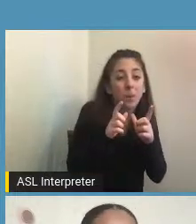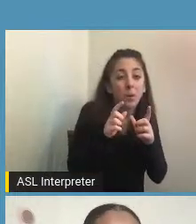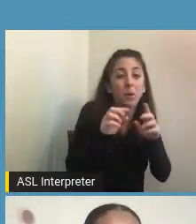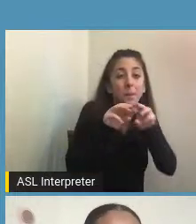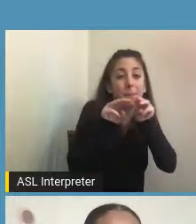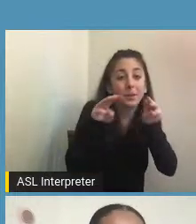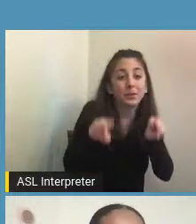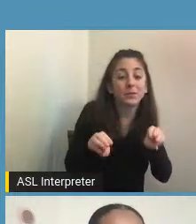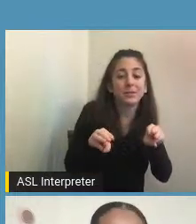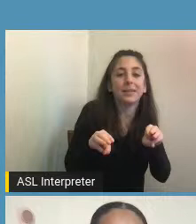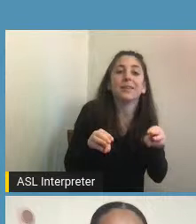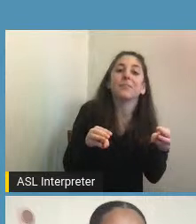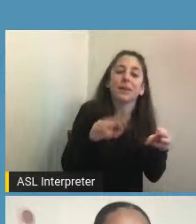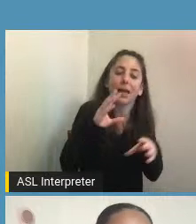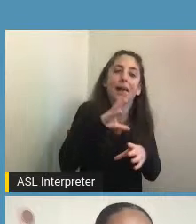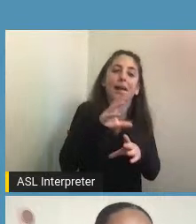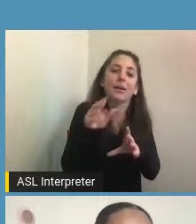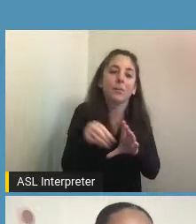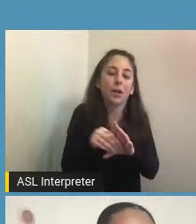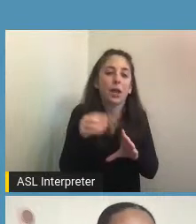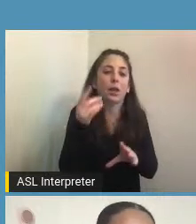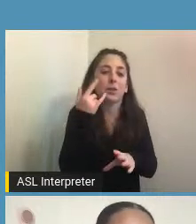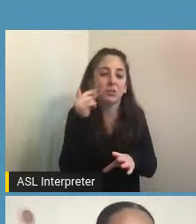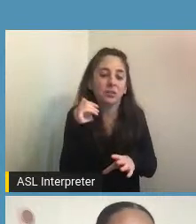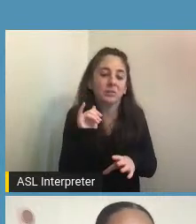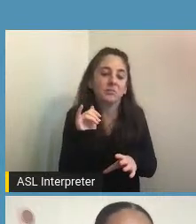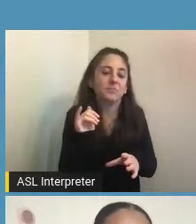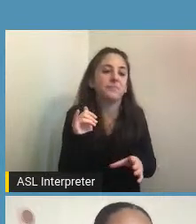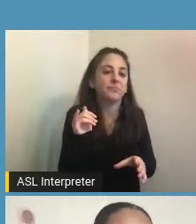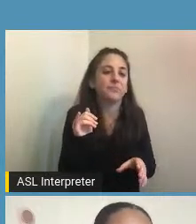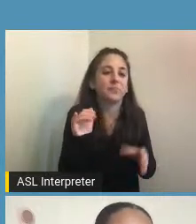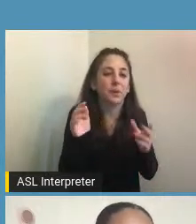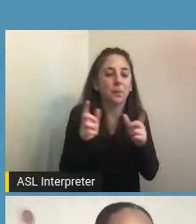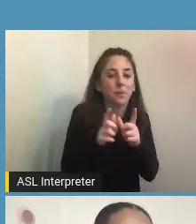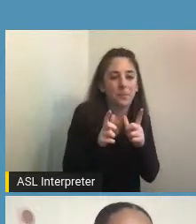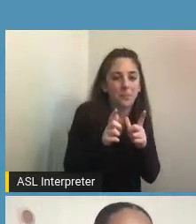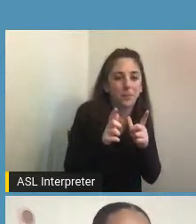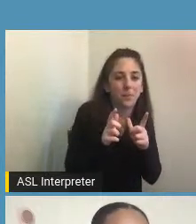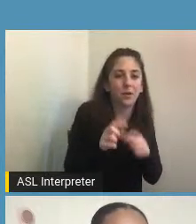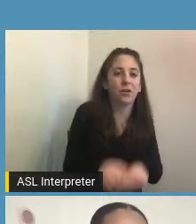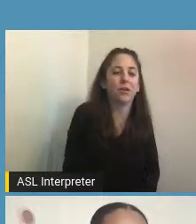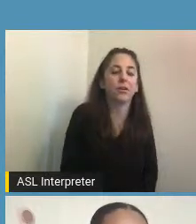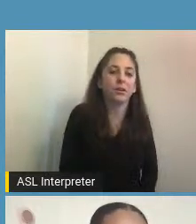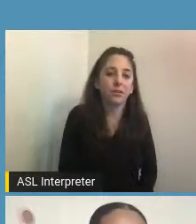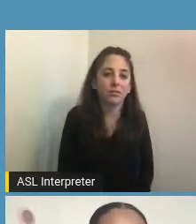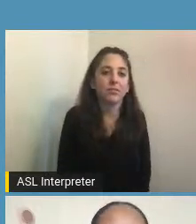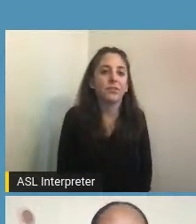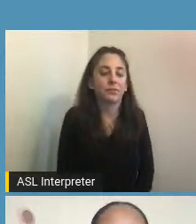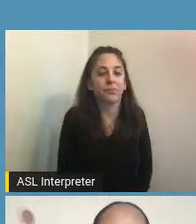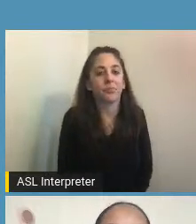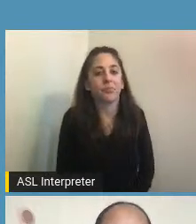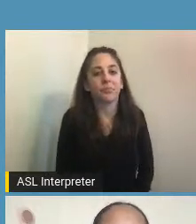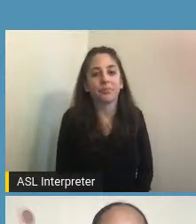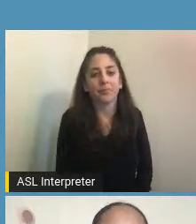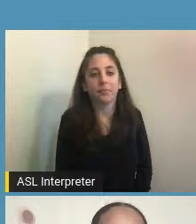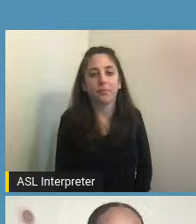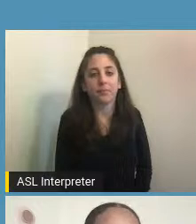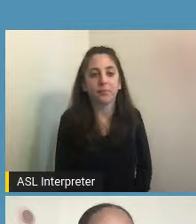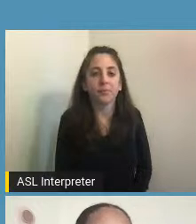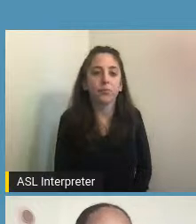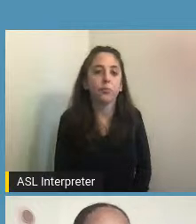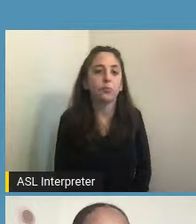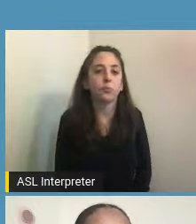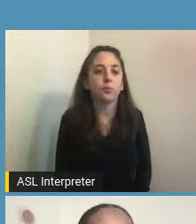then it's going to be very high to get a whole percent. It's going to be a hard reach to get a whole percent, right?